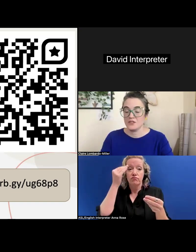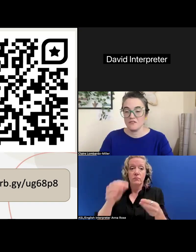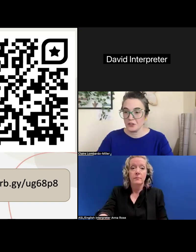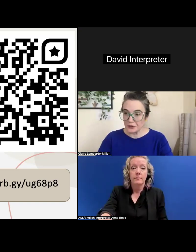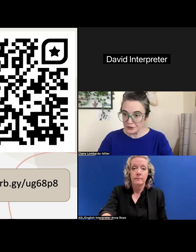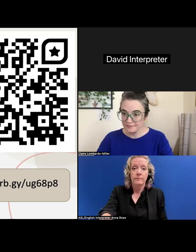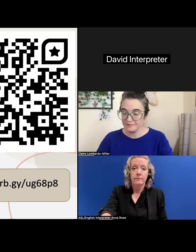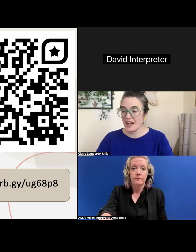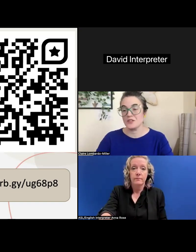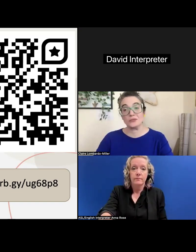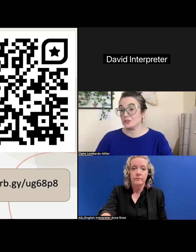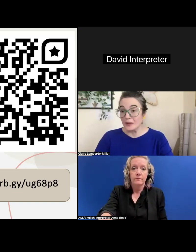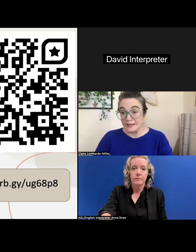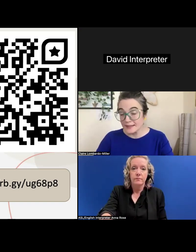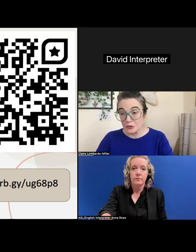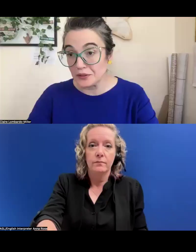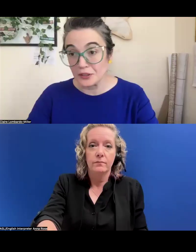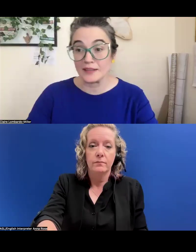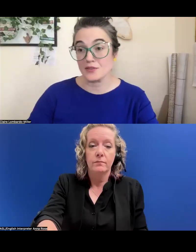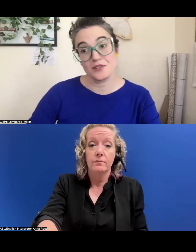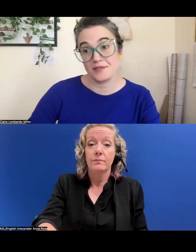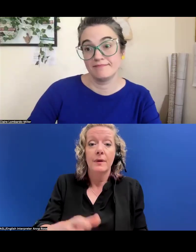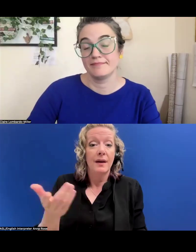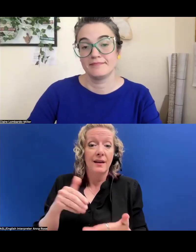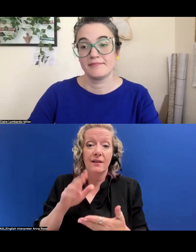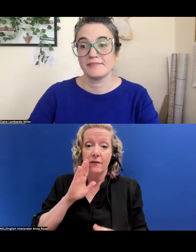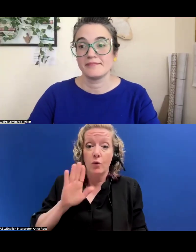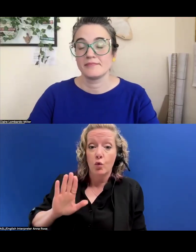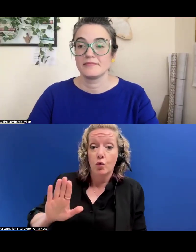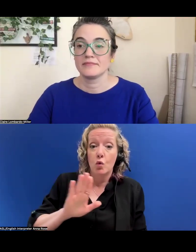These are for you. I don't do anything with your answers.